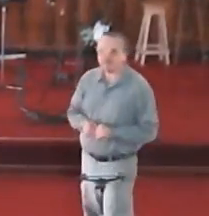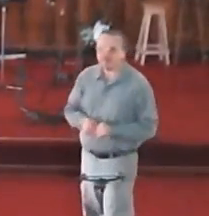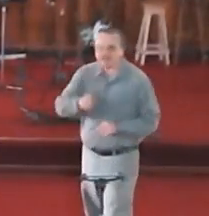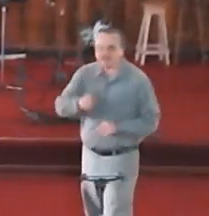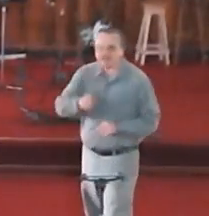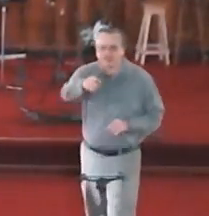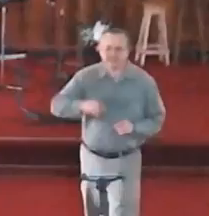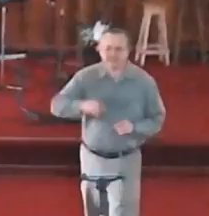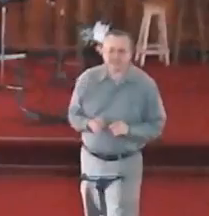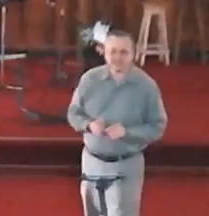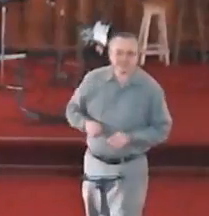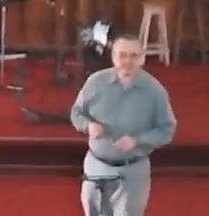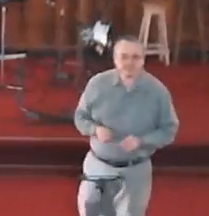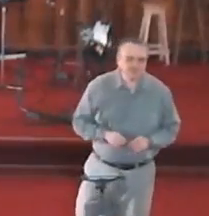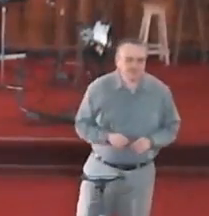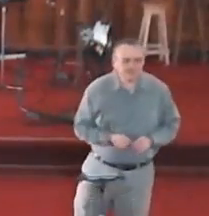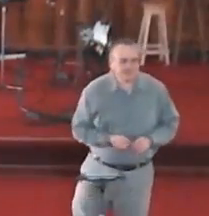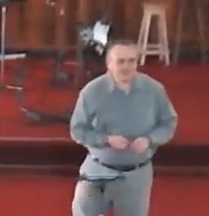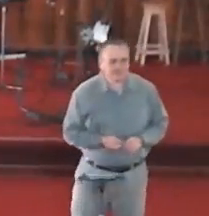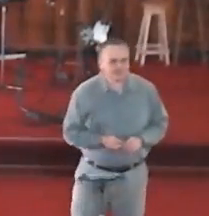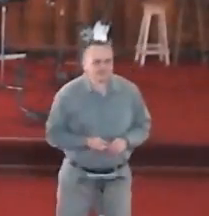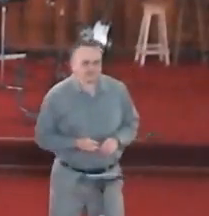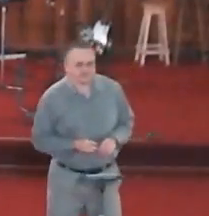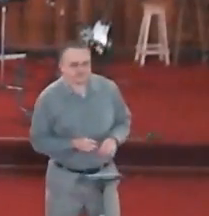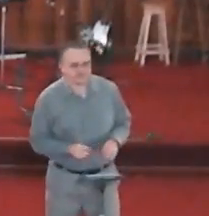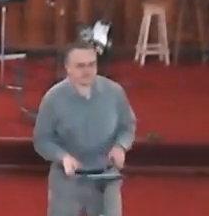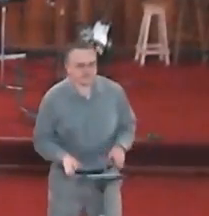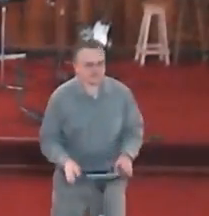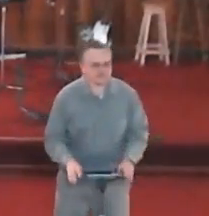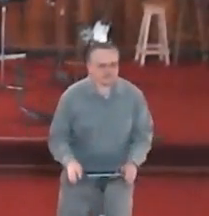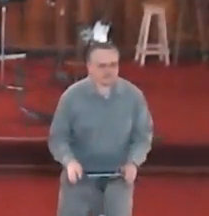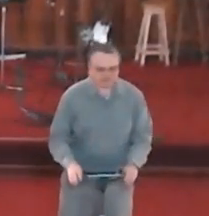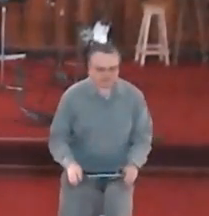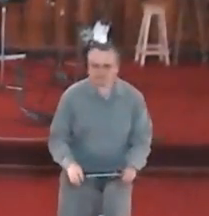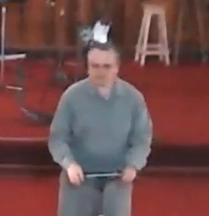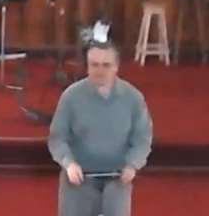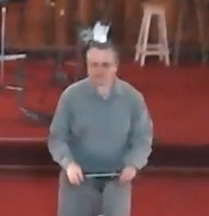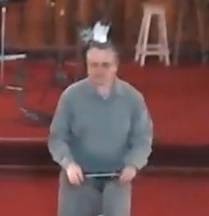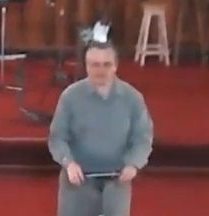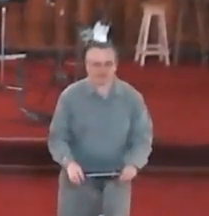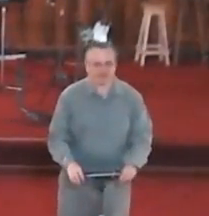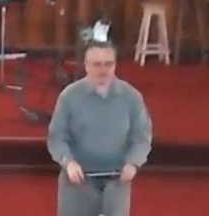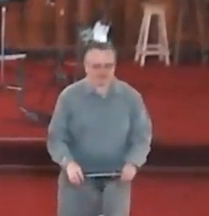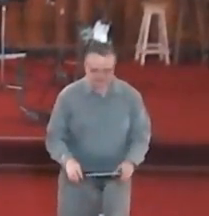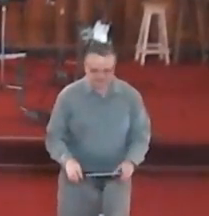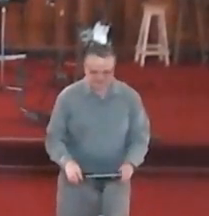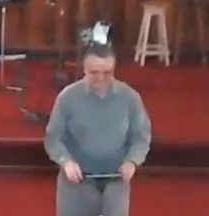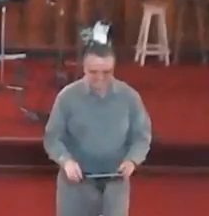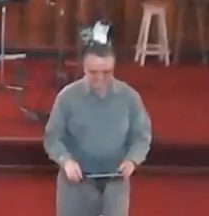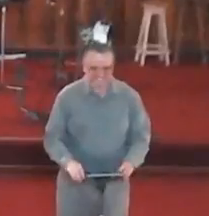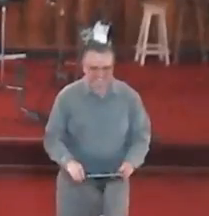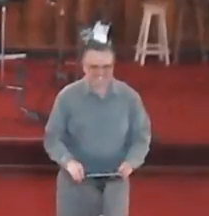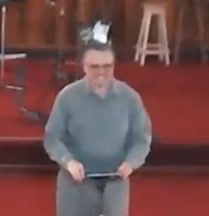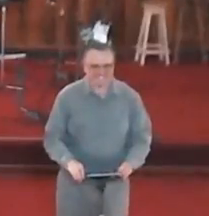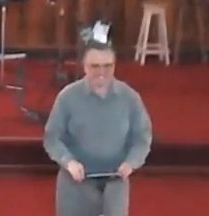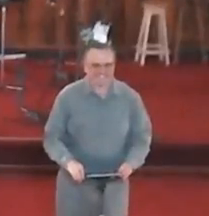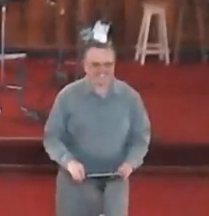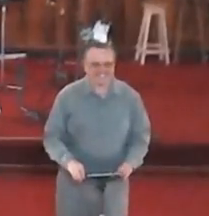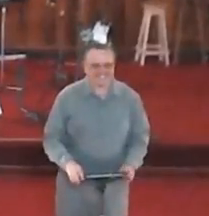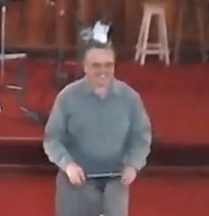tienes Biblia, Noé, aquí tiene una. If you don't have a Bible, we have a vendor here handing them out.